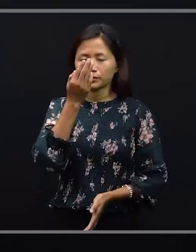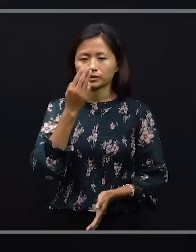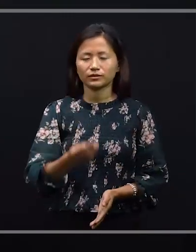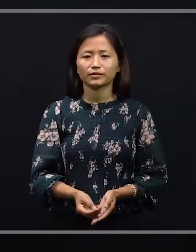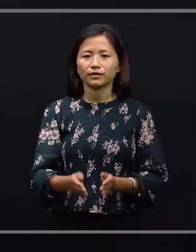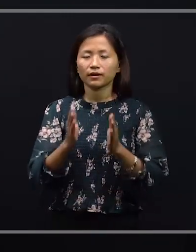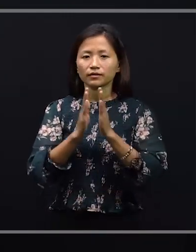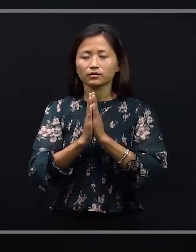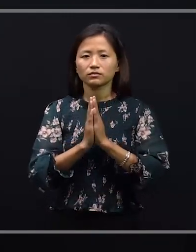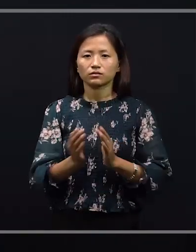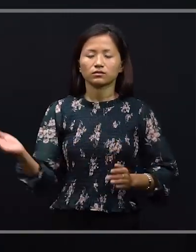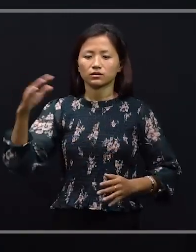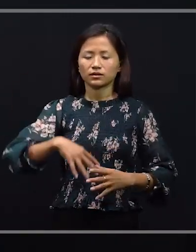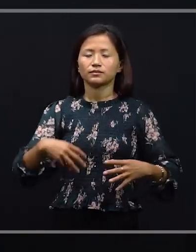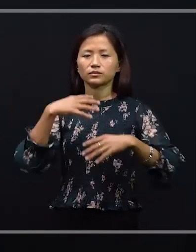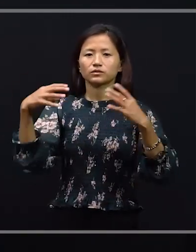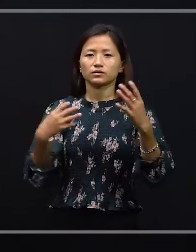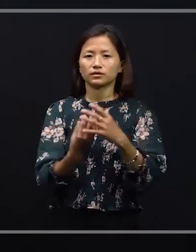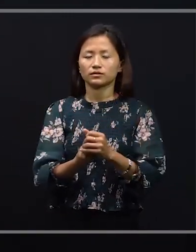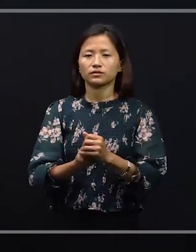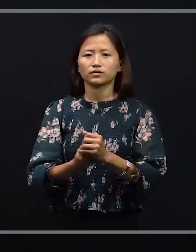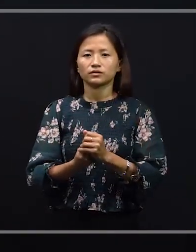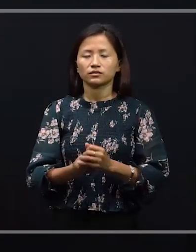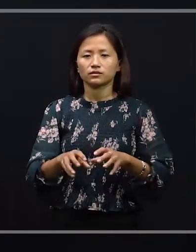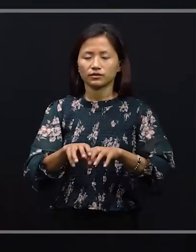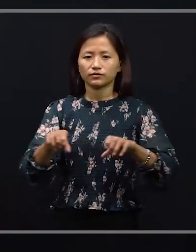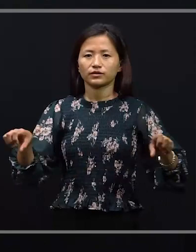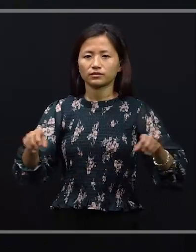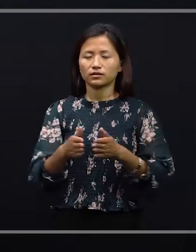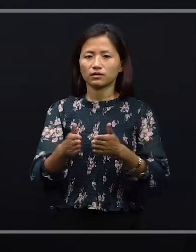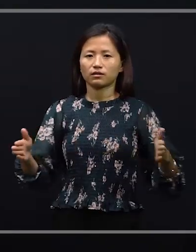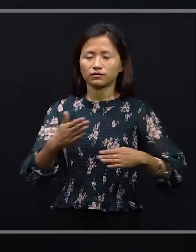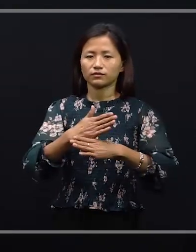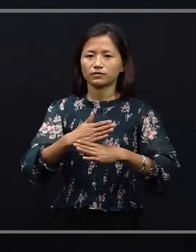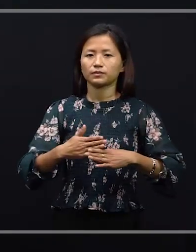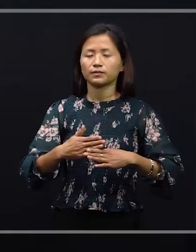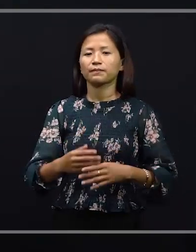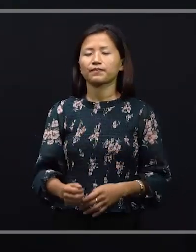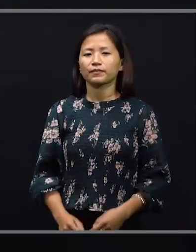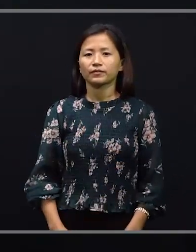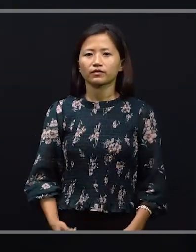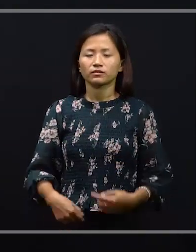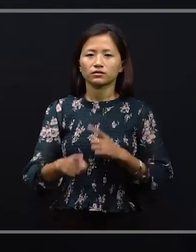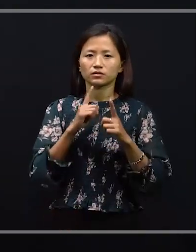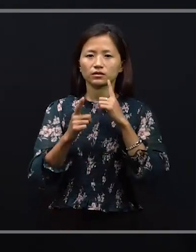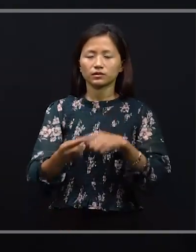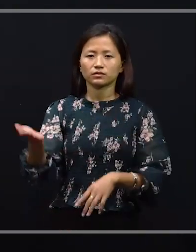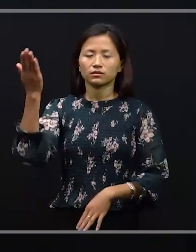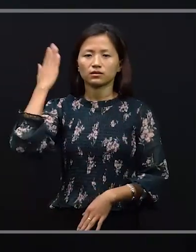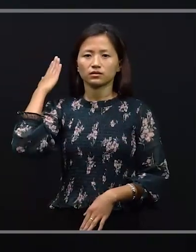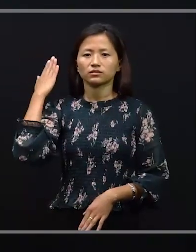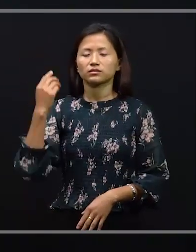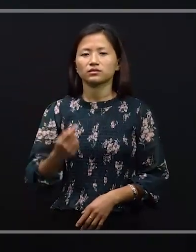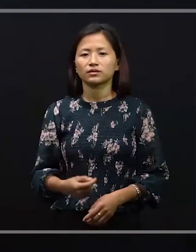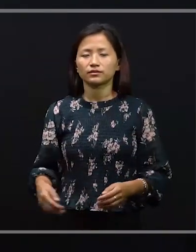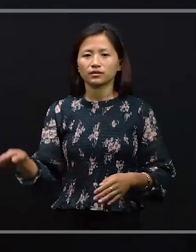they used to practice this divide and rule policy. Okay, then we have also discussed in the last session regarding